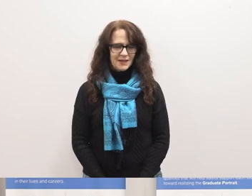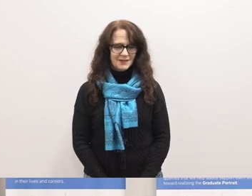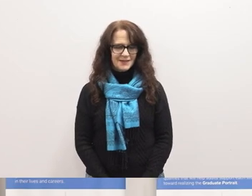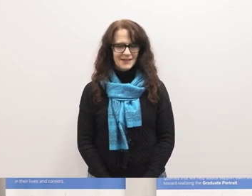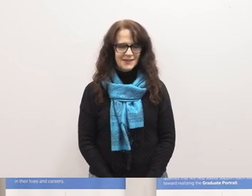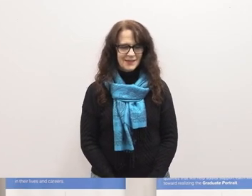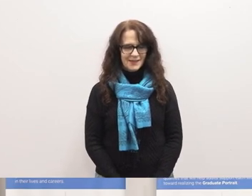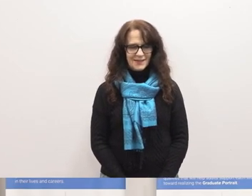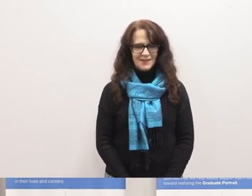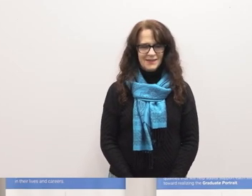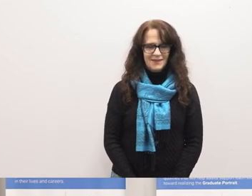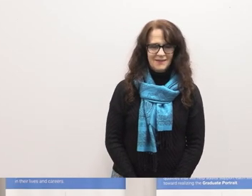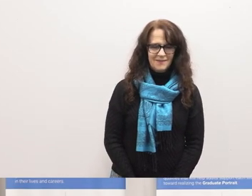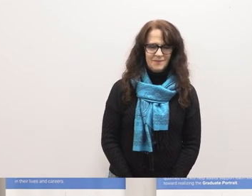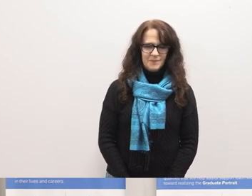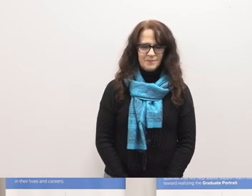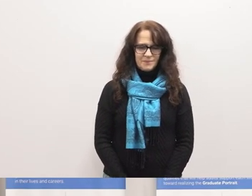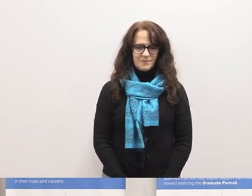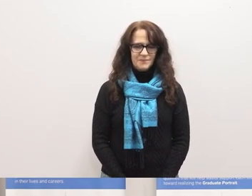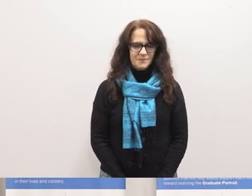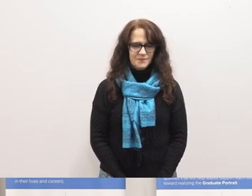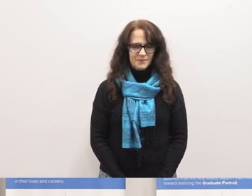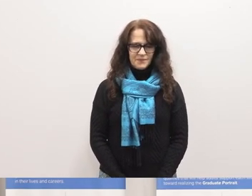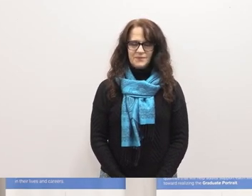Thank you.